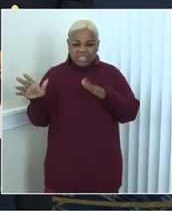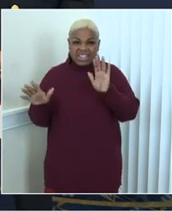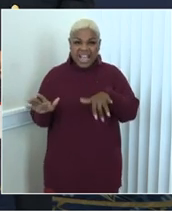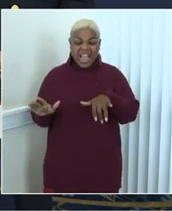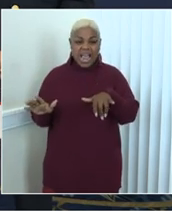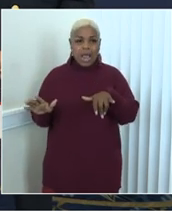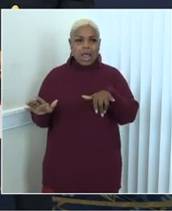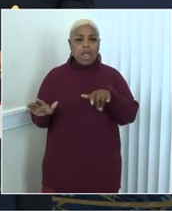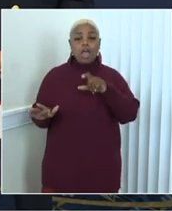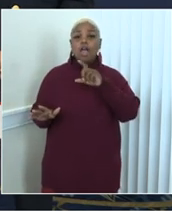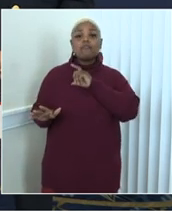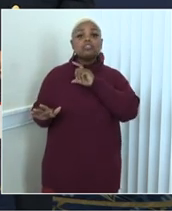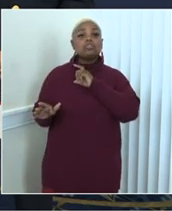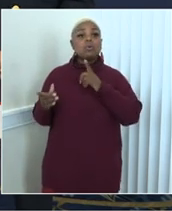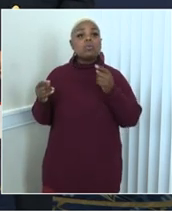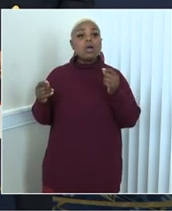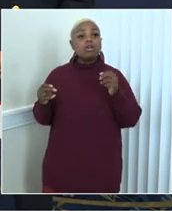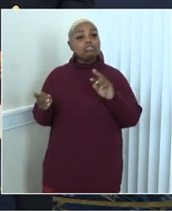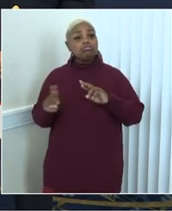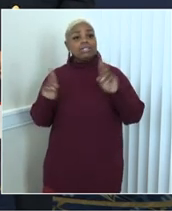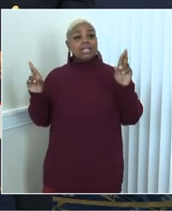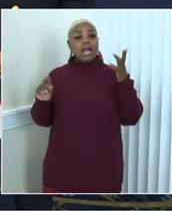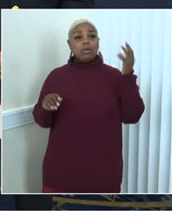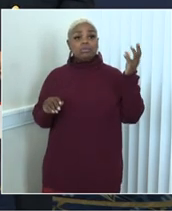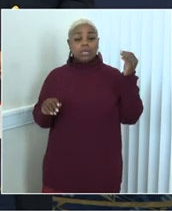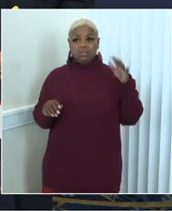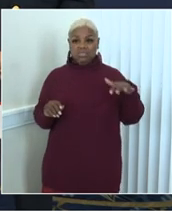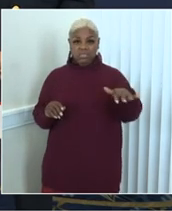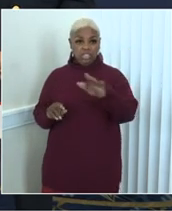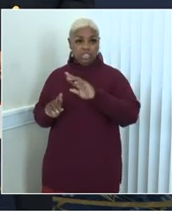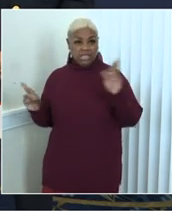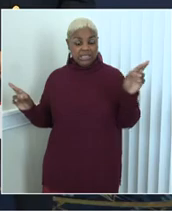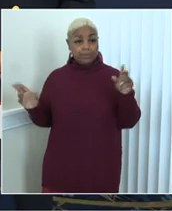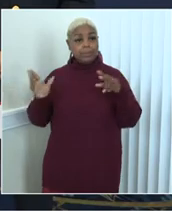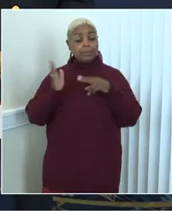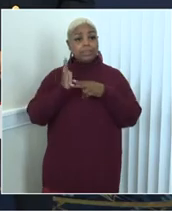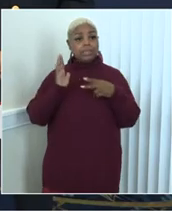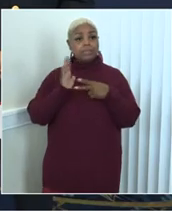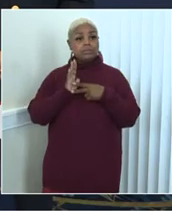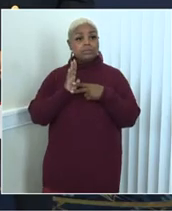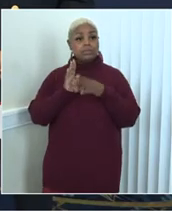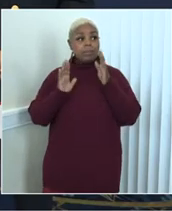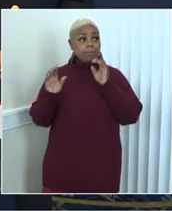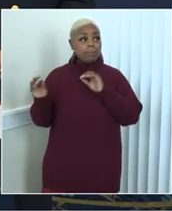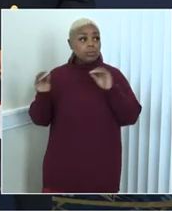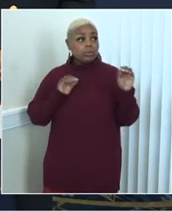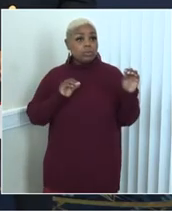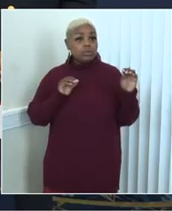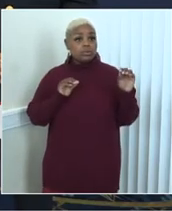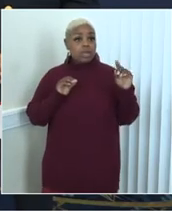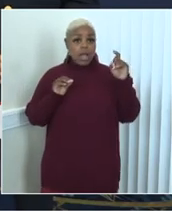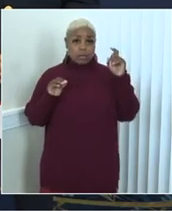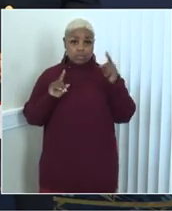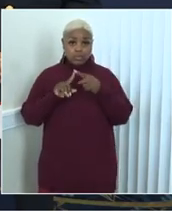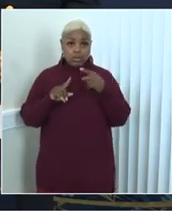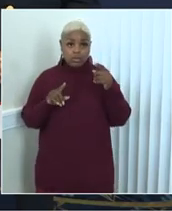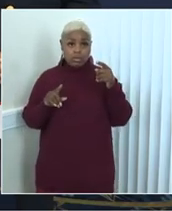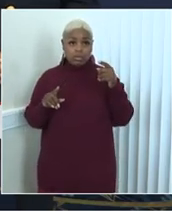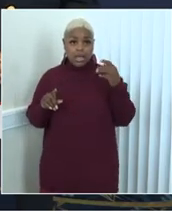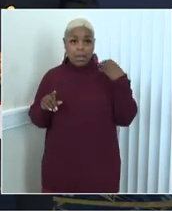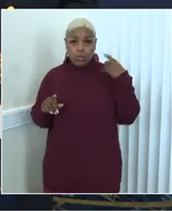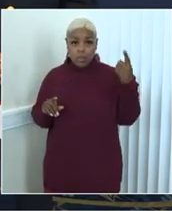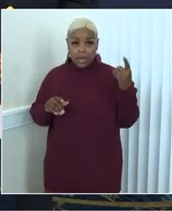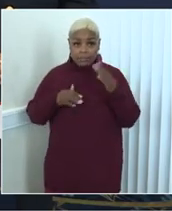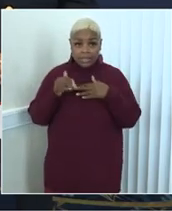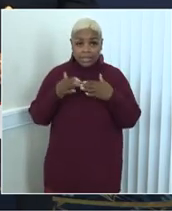there was going to be an outdoor ceremony, say, for example, on the parade route, closer to where the Capitol or Capital One Arena? Yes.